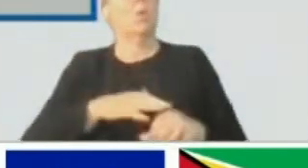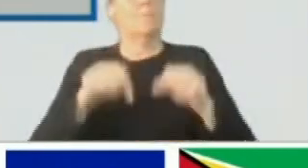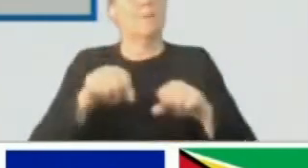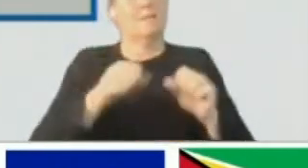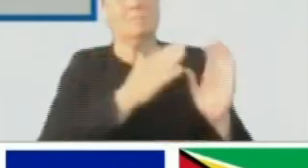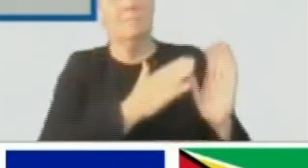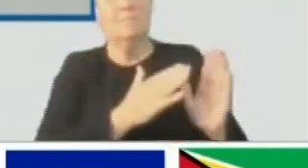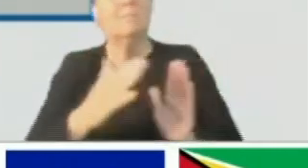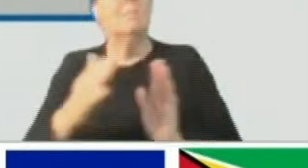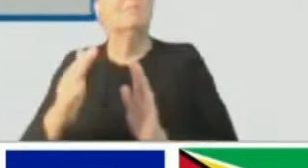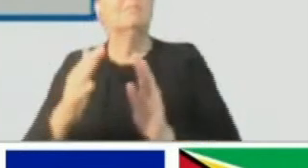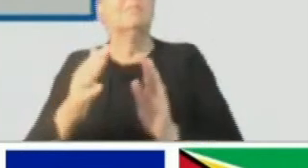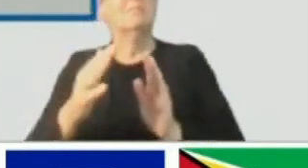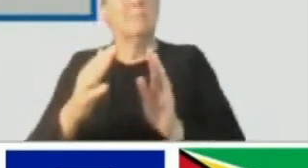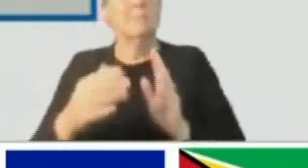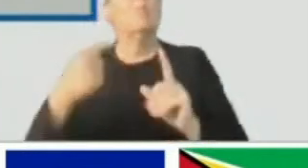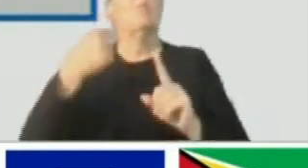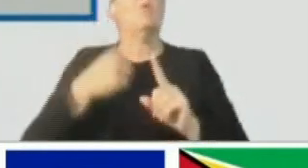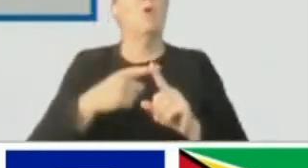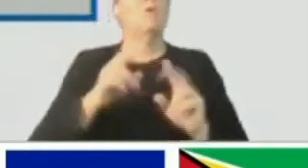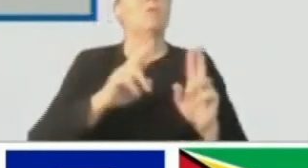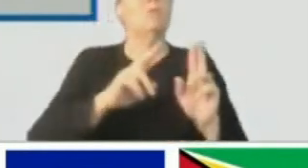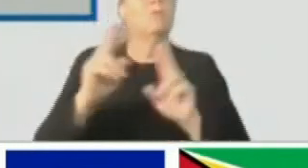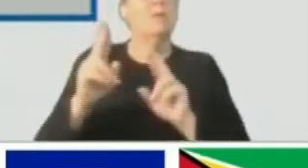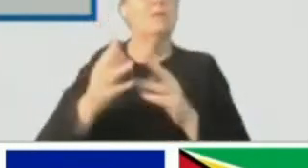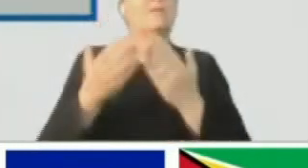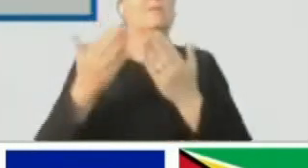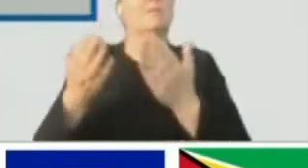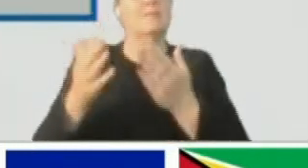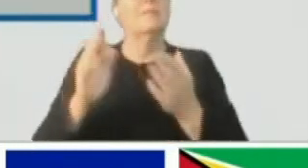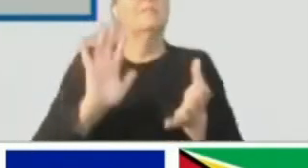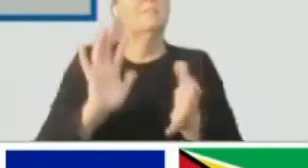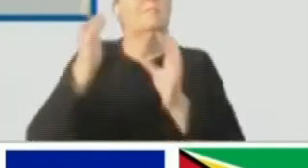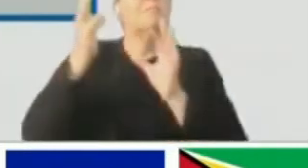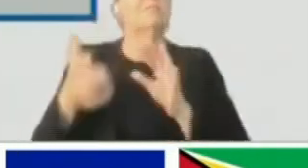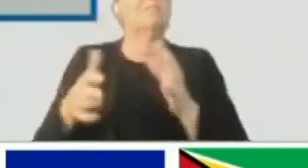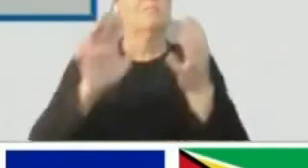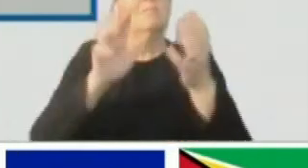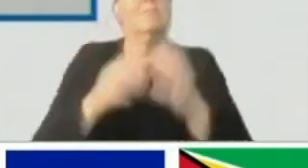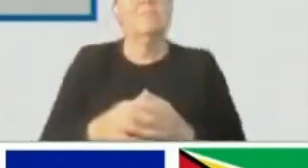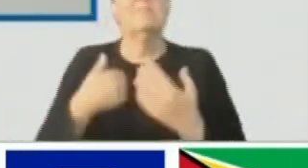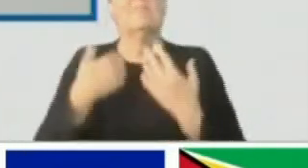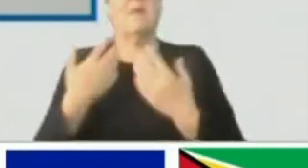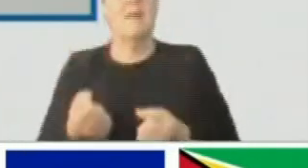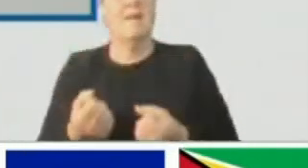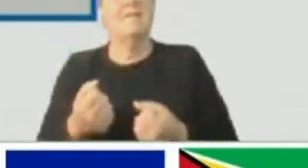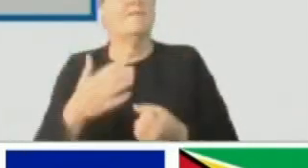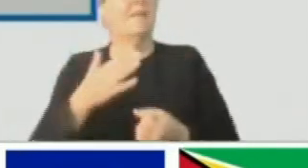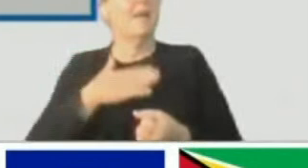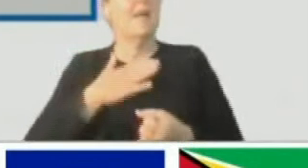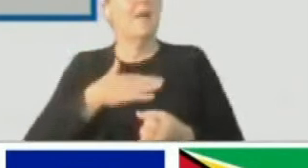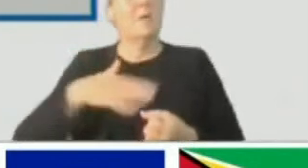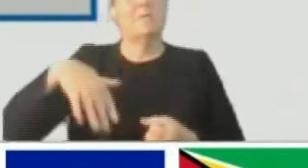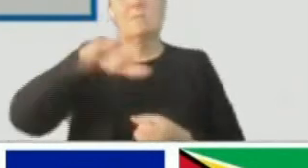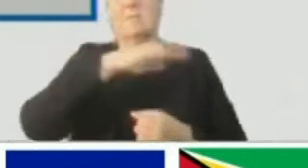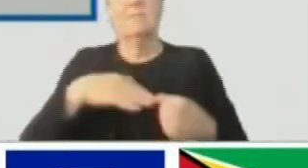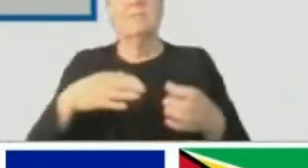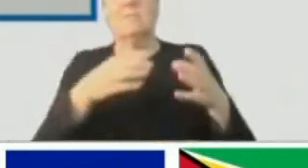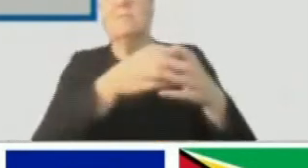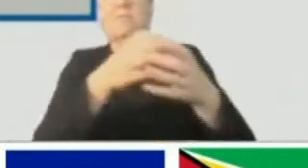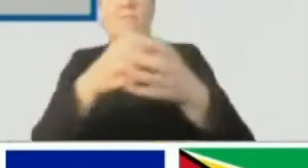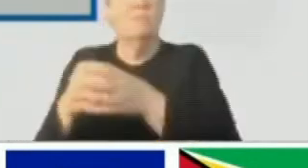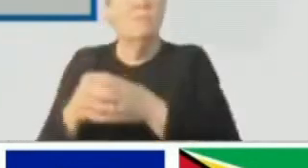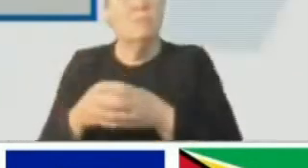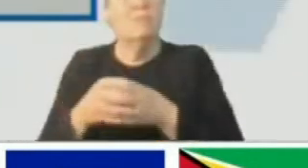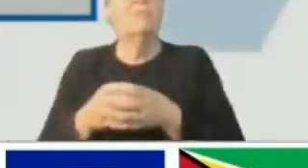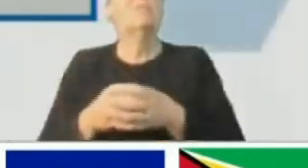responsiveness to disasters. Our network of disaster coordinators, public and private sector institutions, as well as ministries,